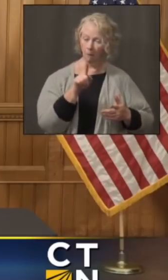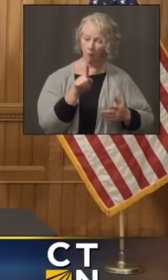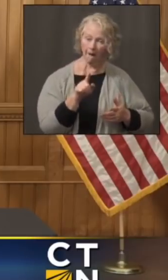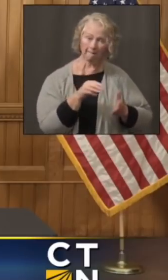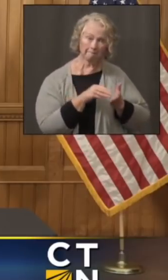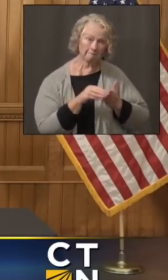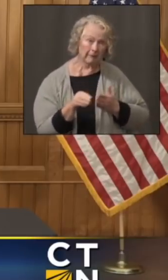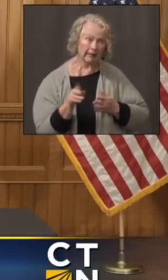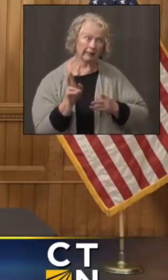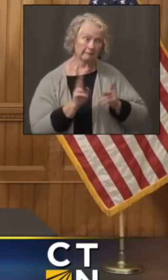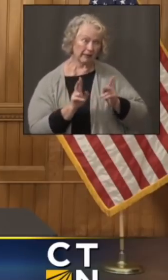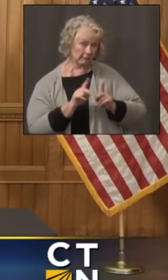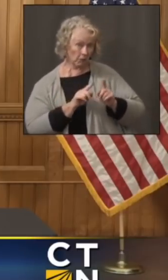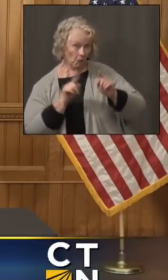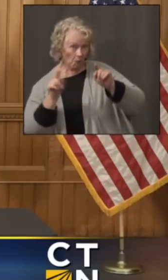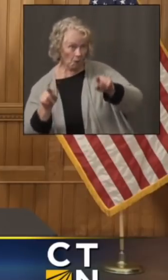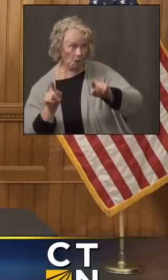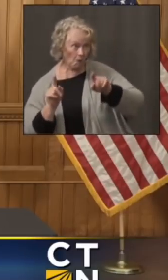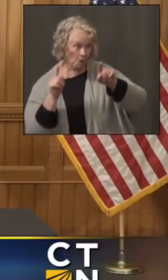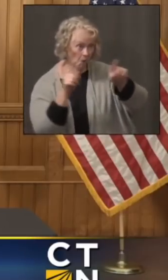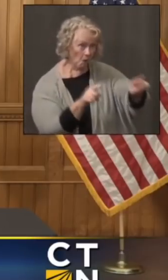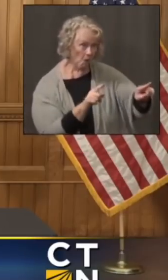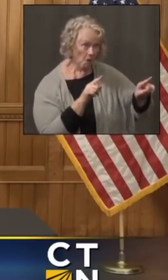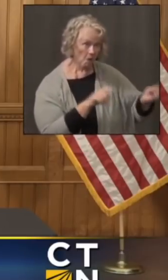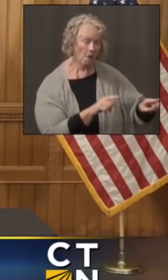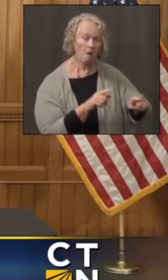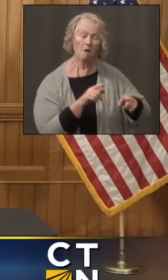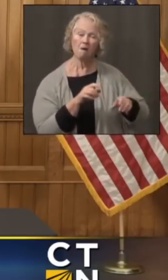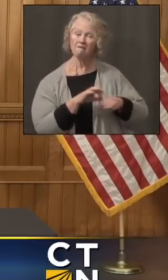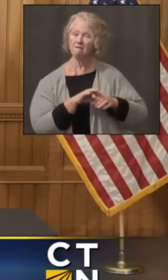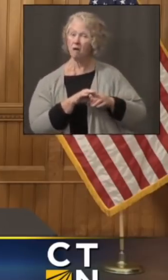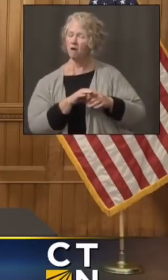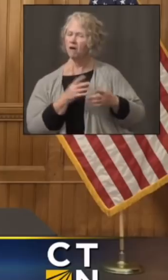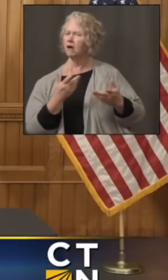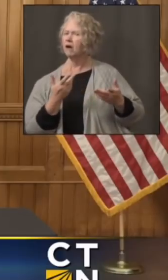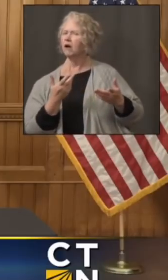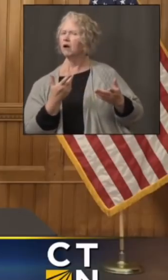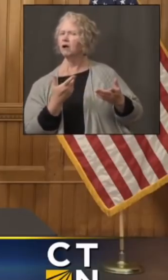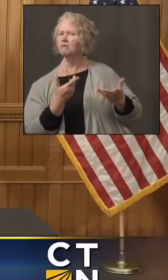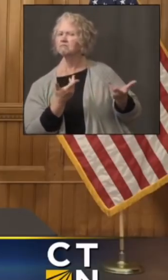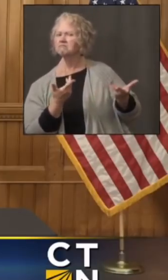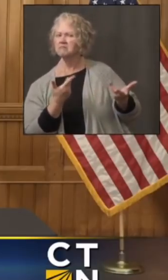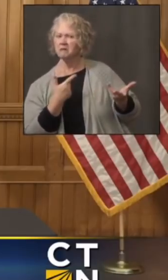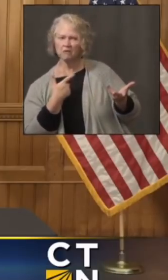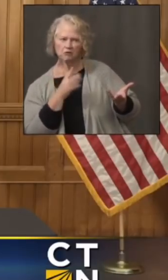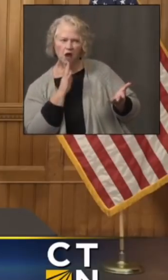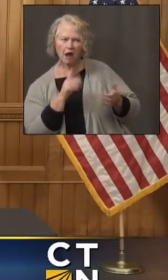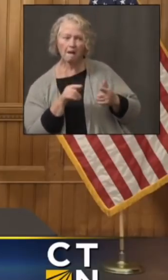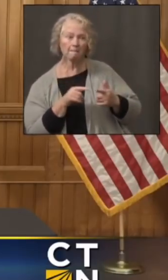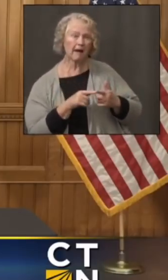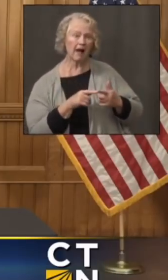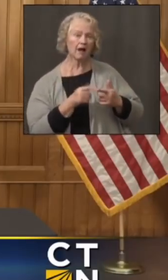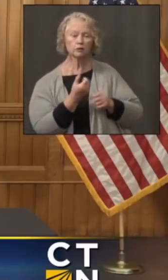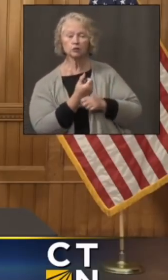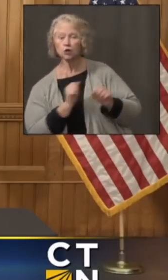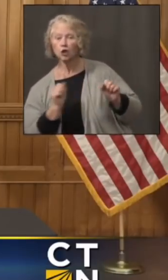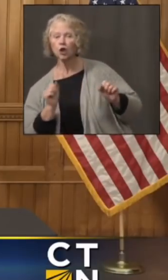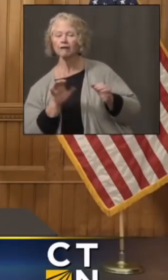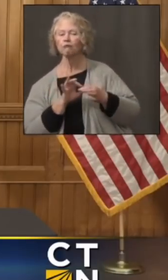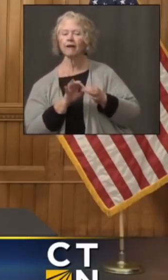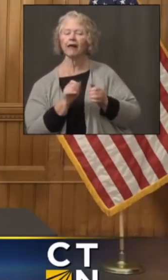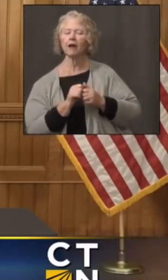polls live. Is there anything related to election security, either voting security or COVID